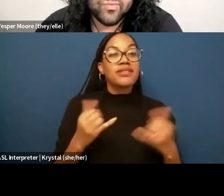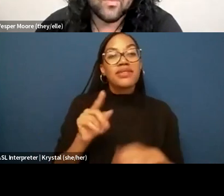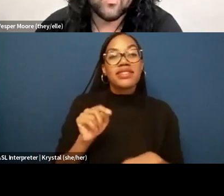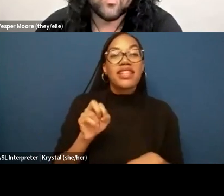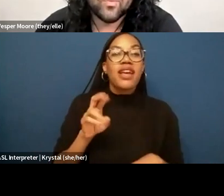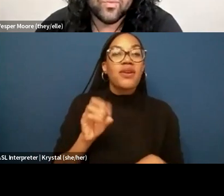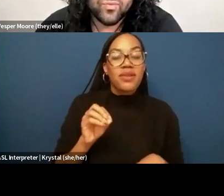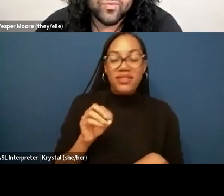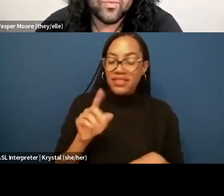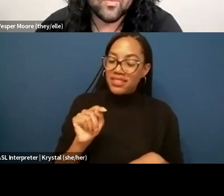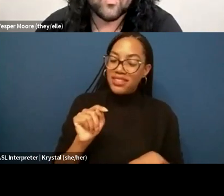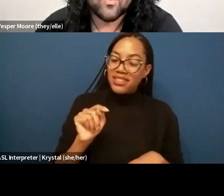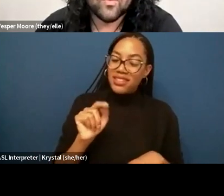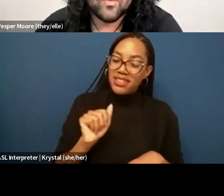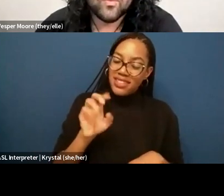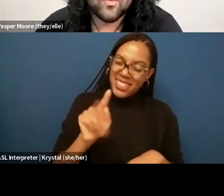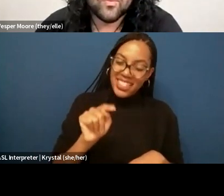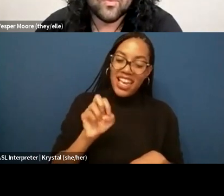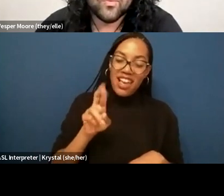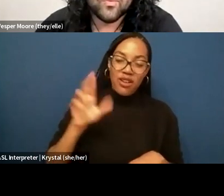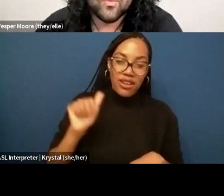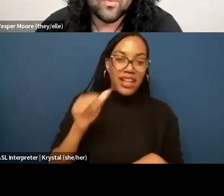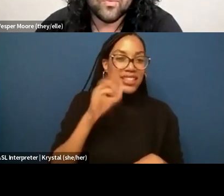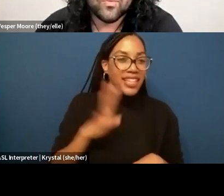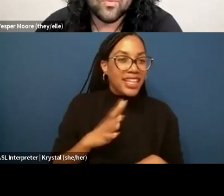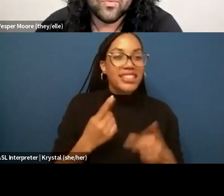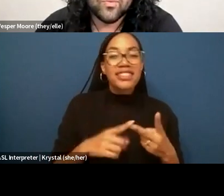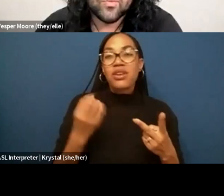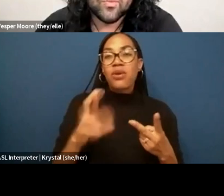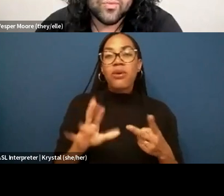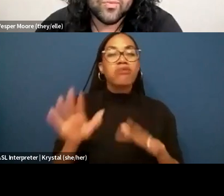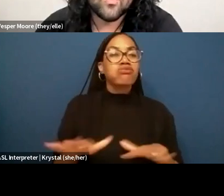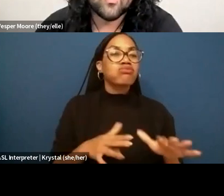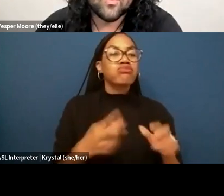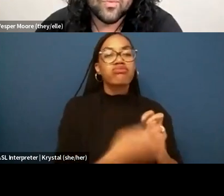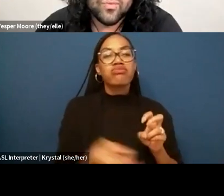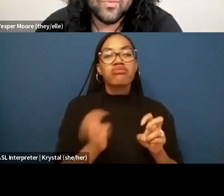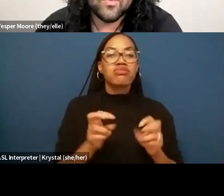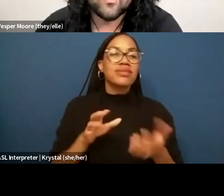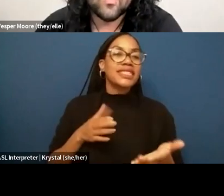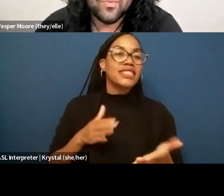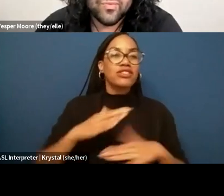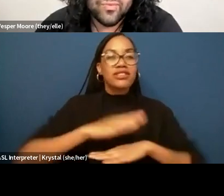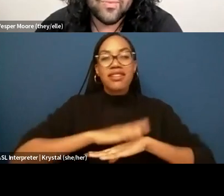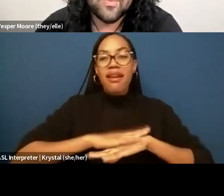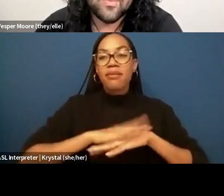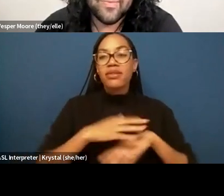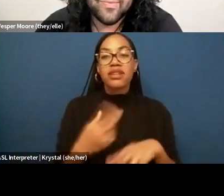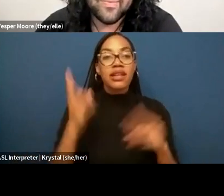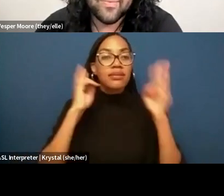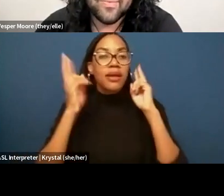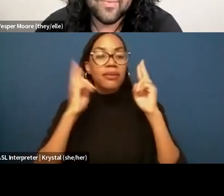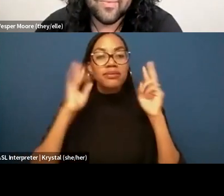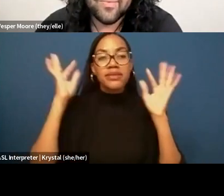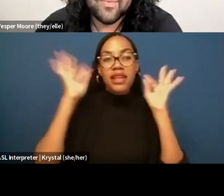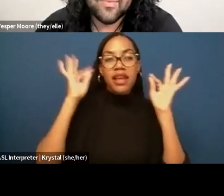and pastors, whether it's informal kitchen table conversations, you know, like barber salons, like really uplifting